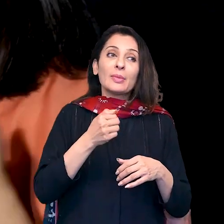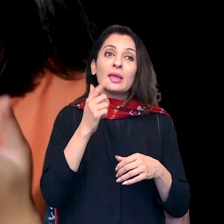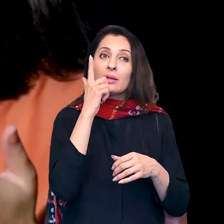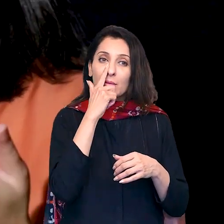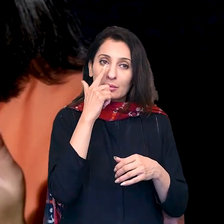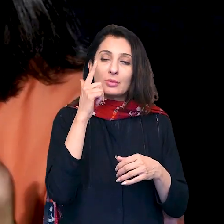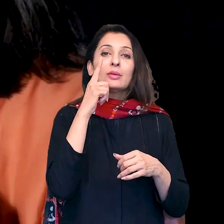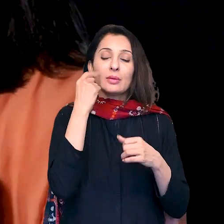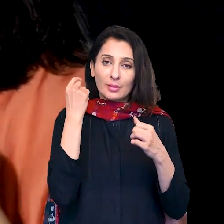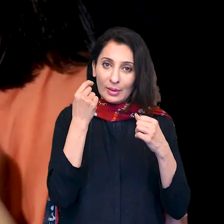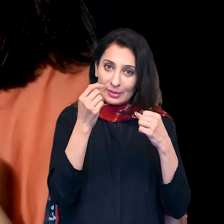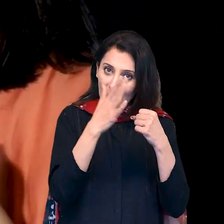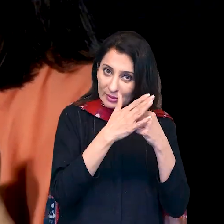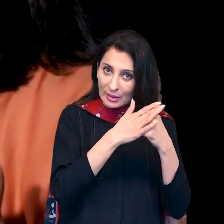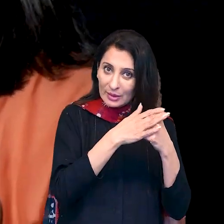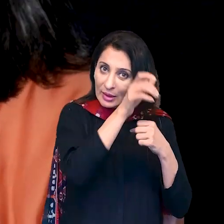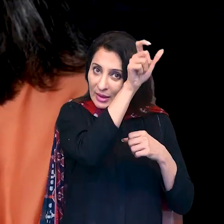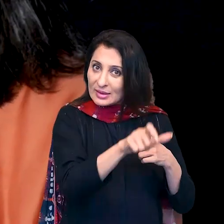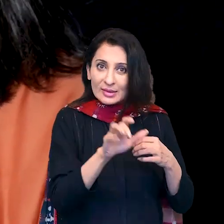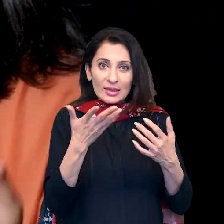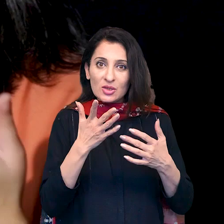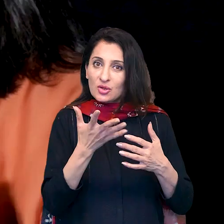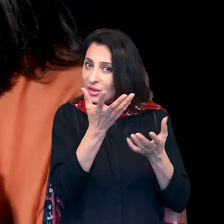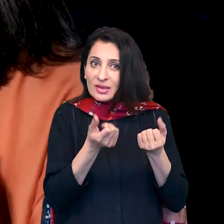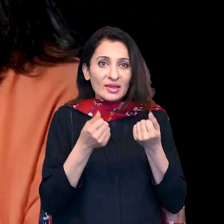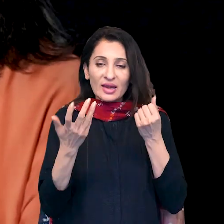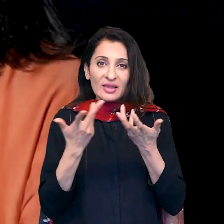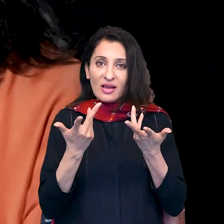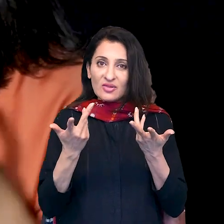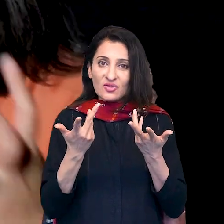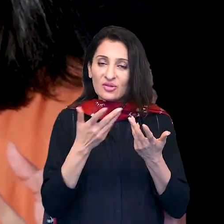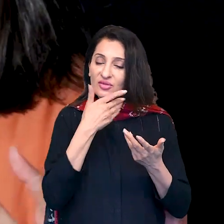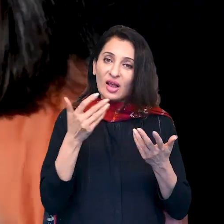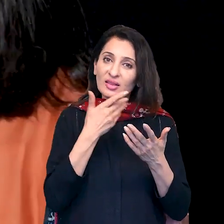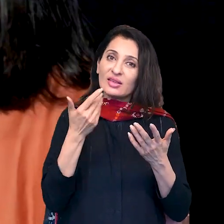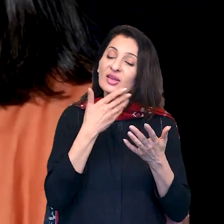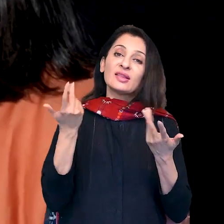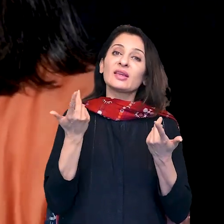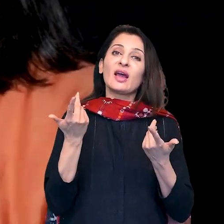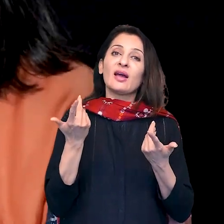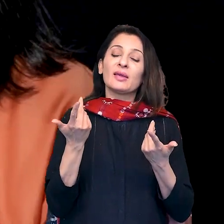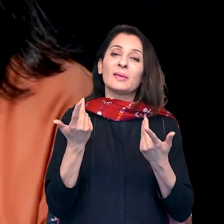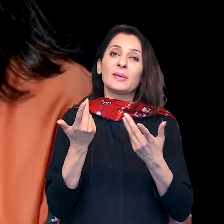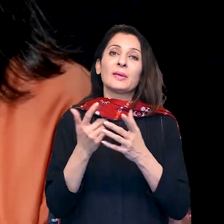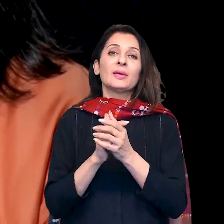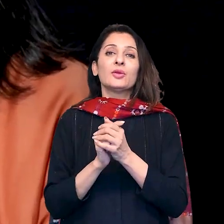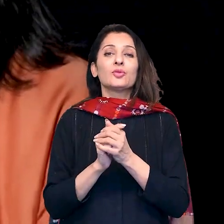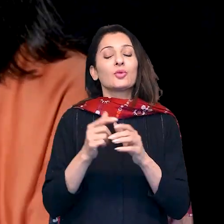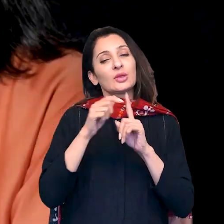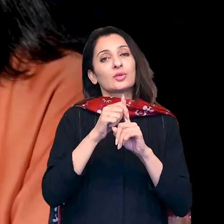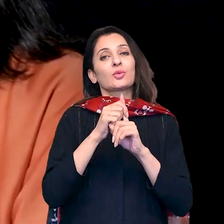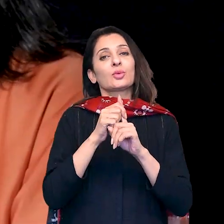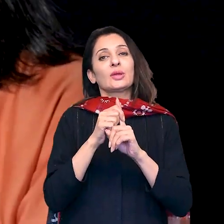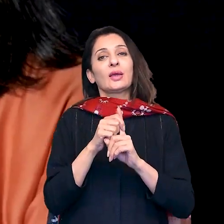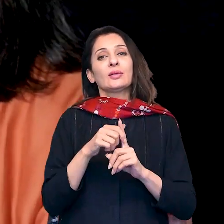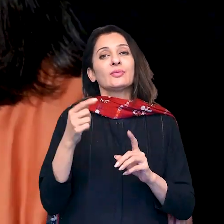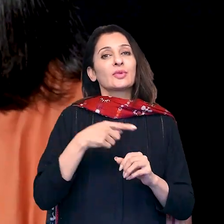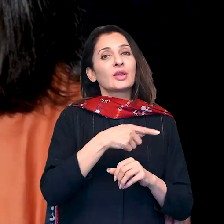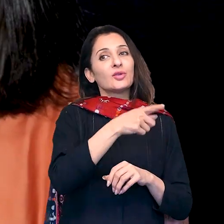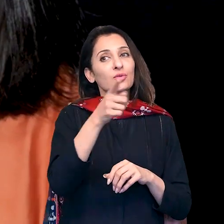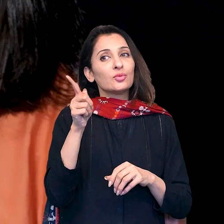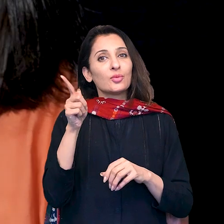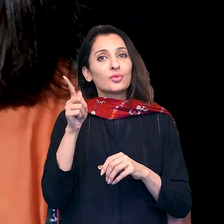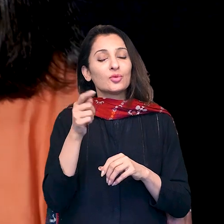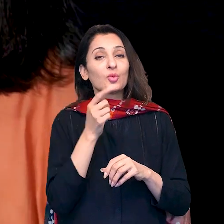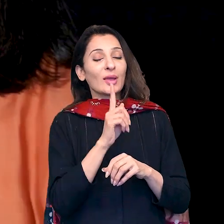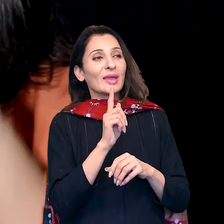call them the one. If I'm honest, there are people who do find the one. It's not like that nobody finds the one. But people who find the